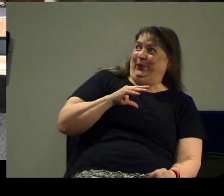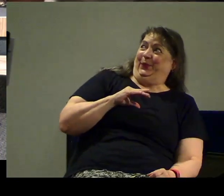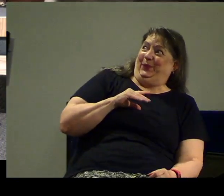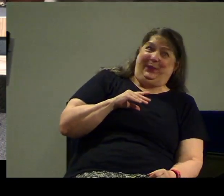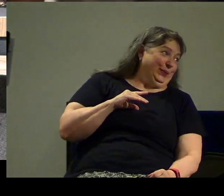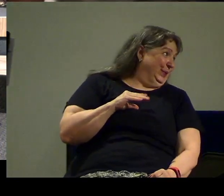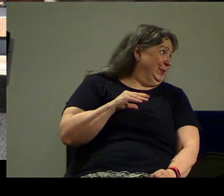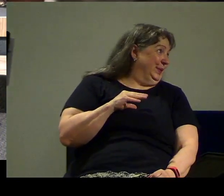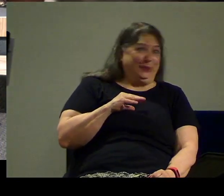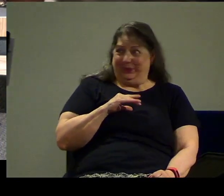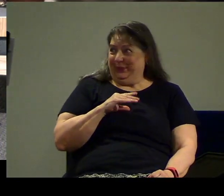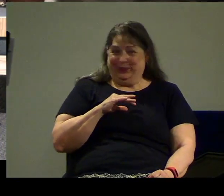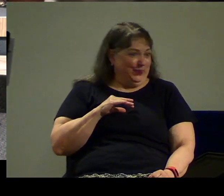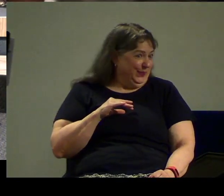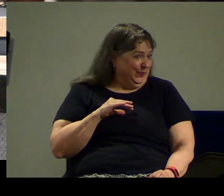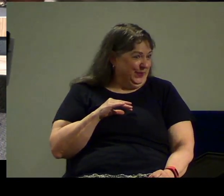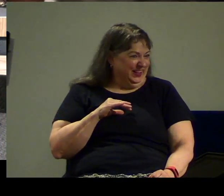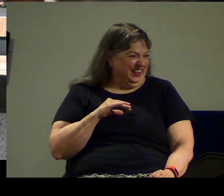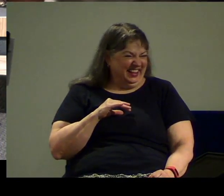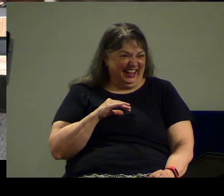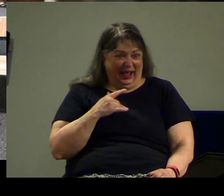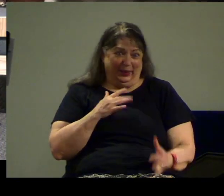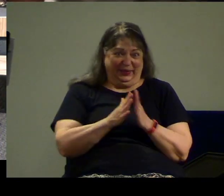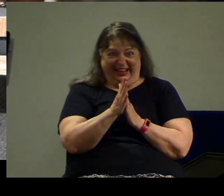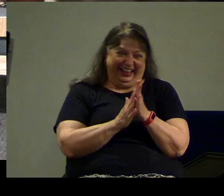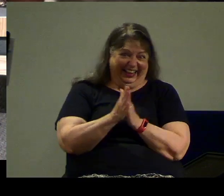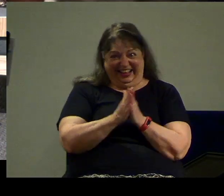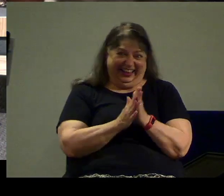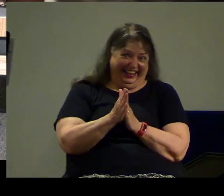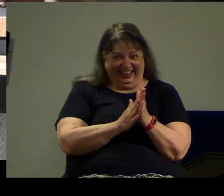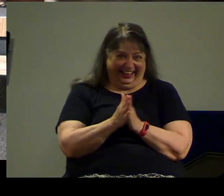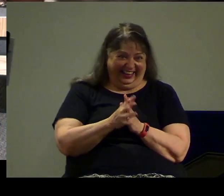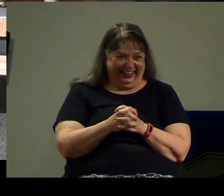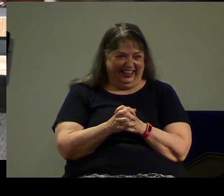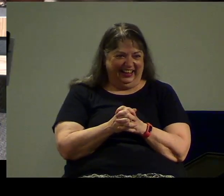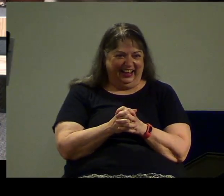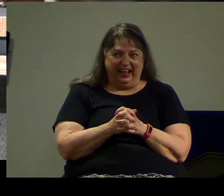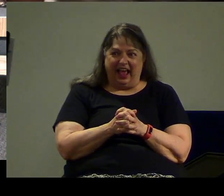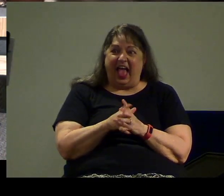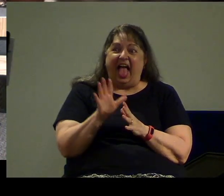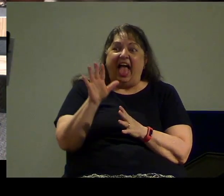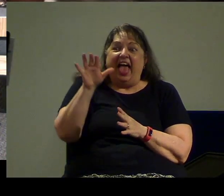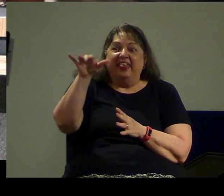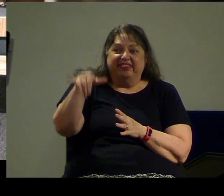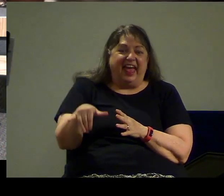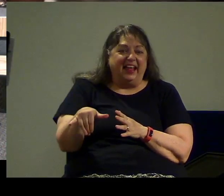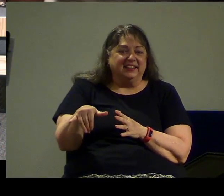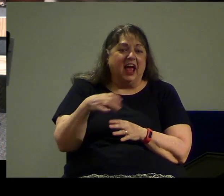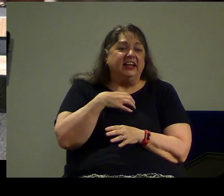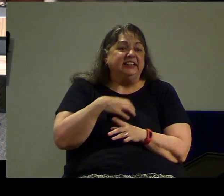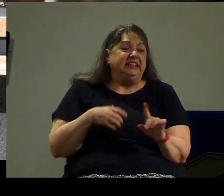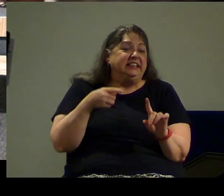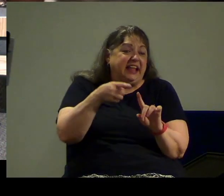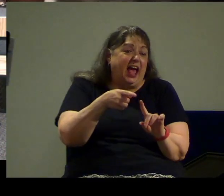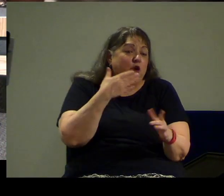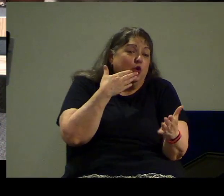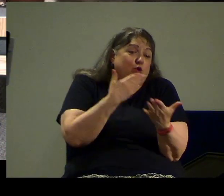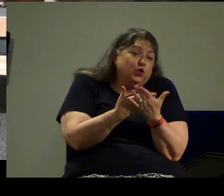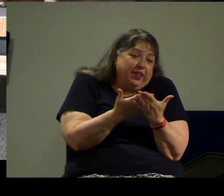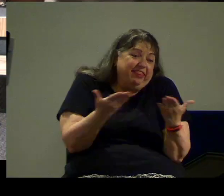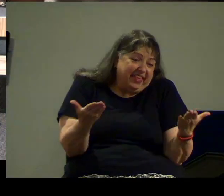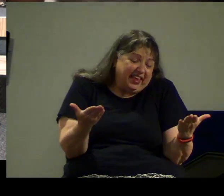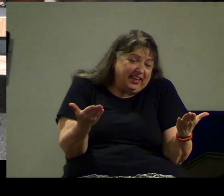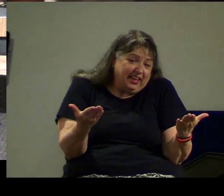comes. I couldn't wait. And that's desiring a good thing. But